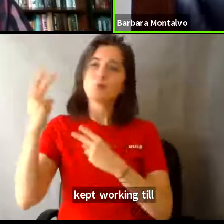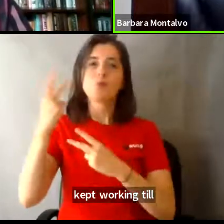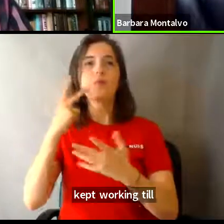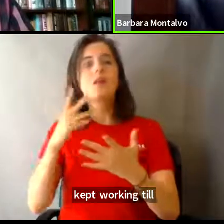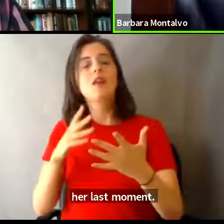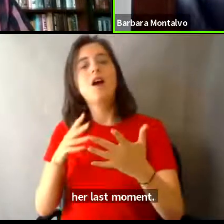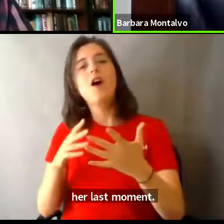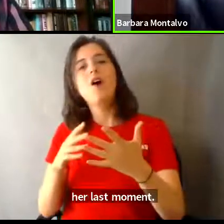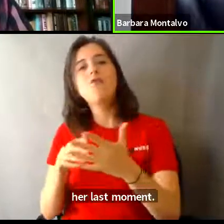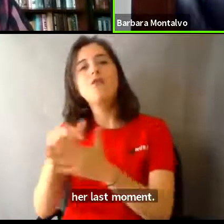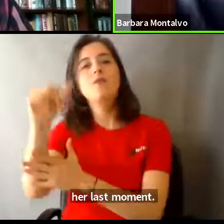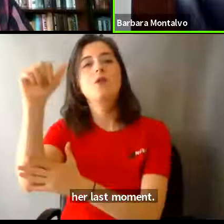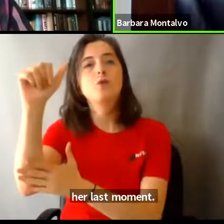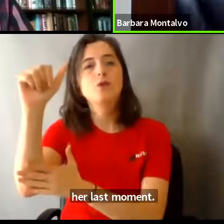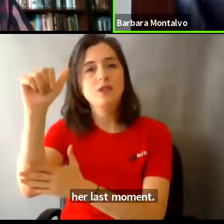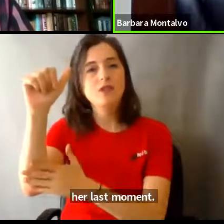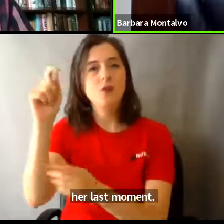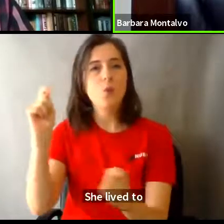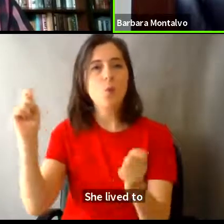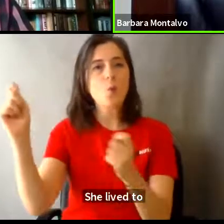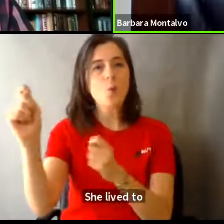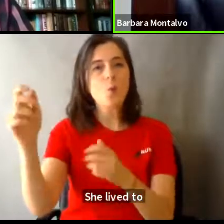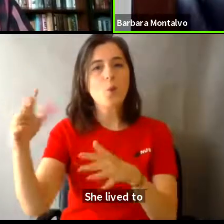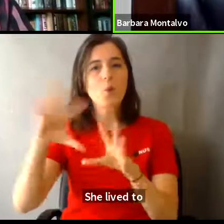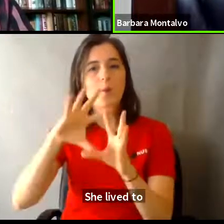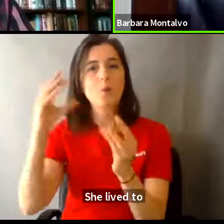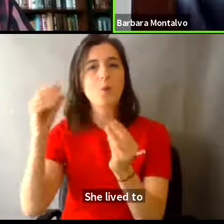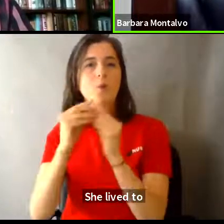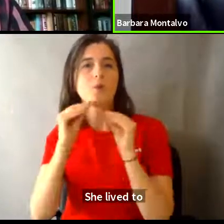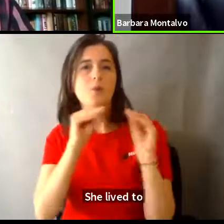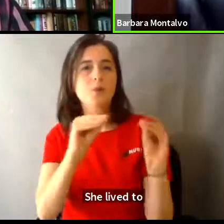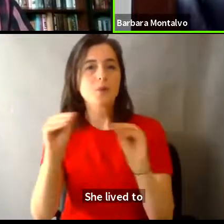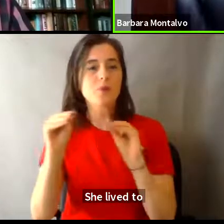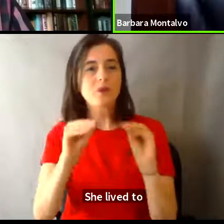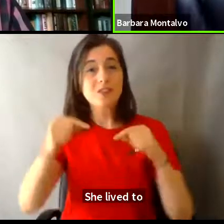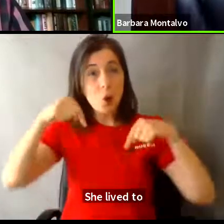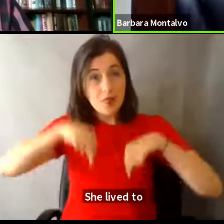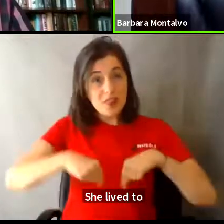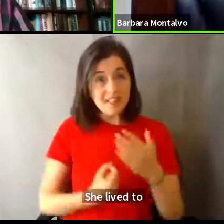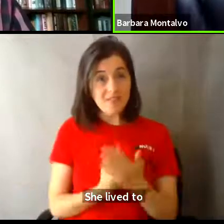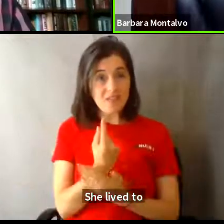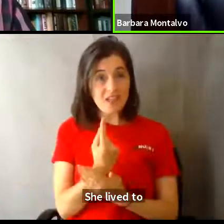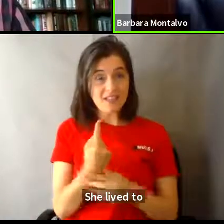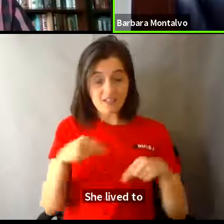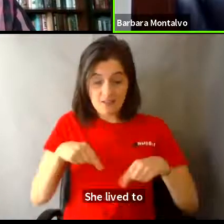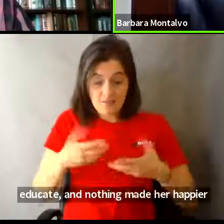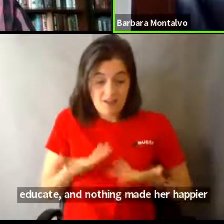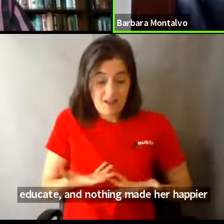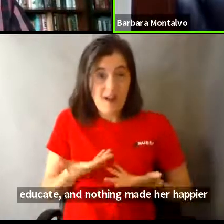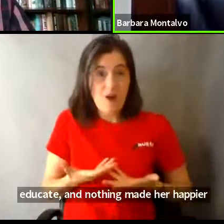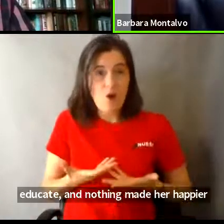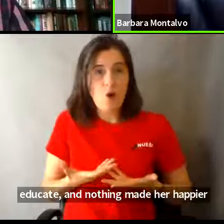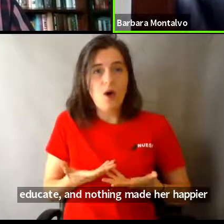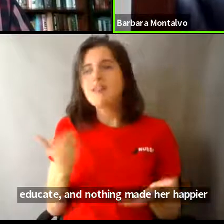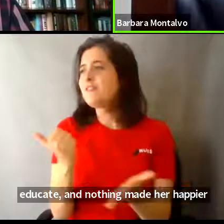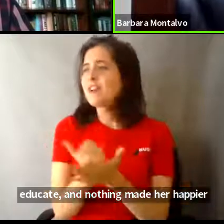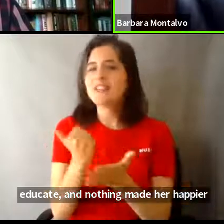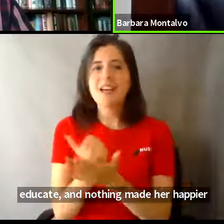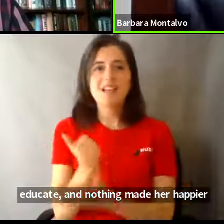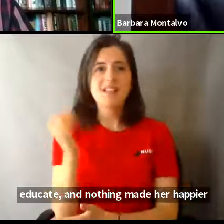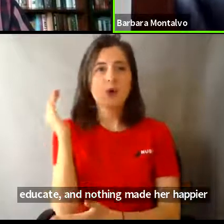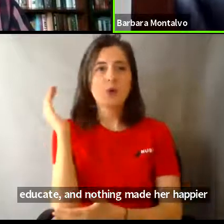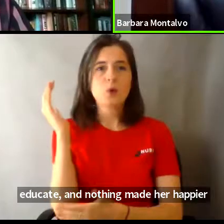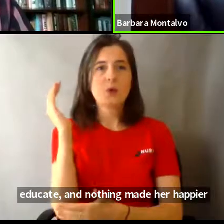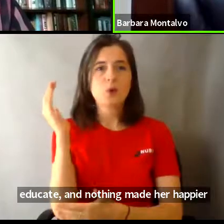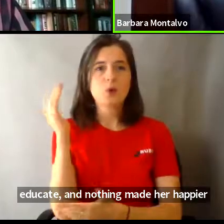fight. So this event and this wonderful exchange reminds me